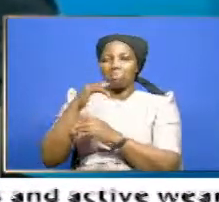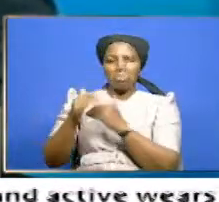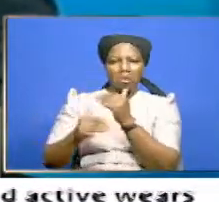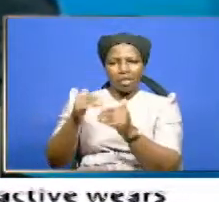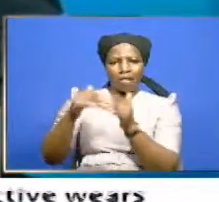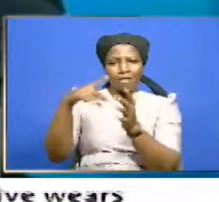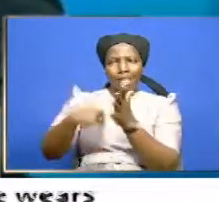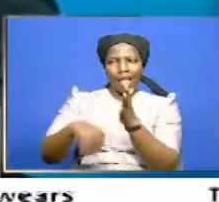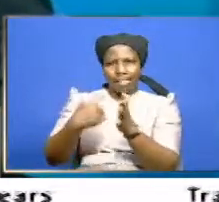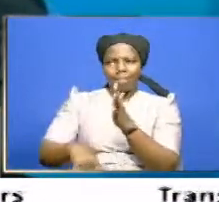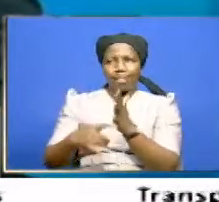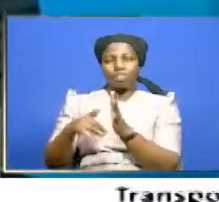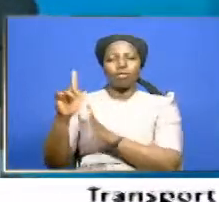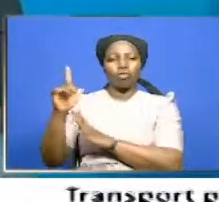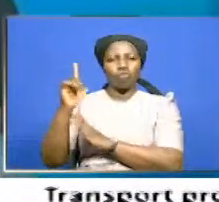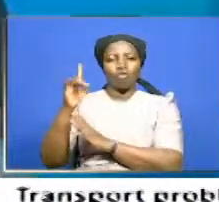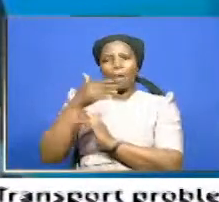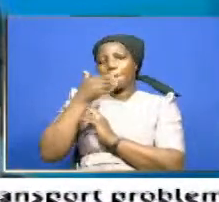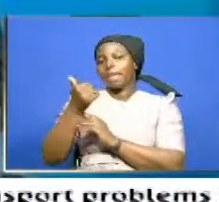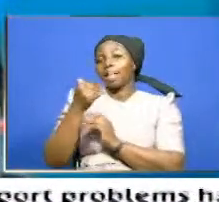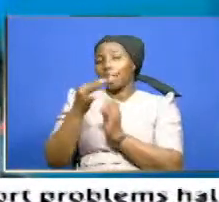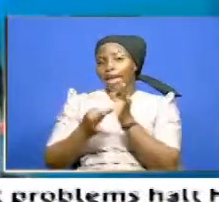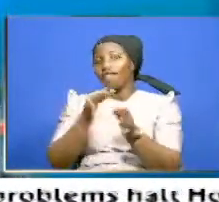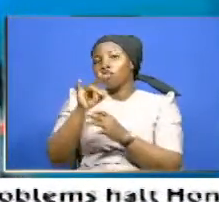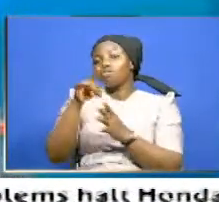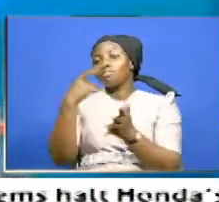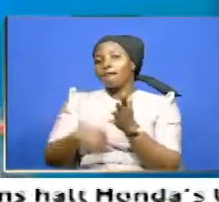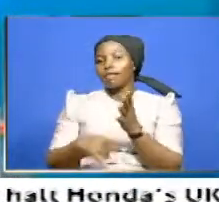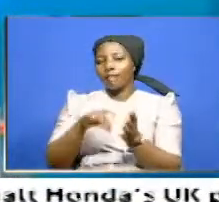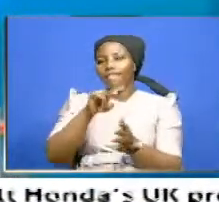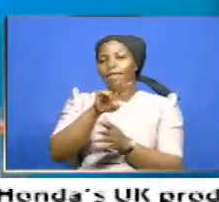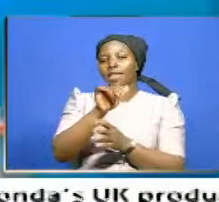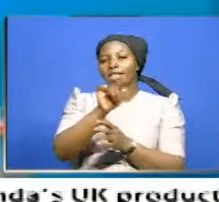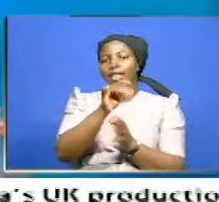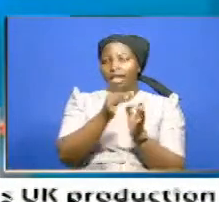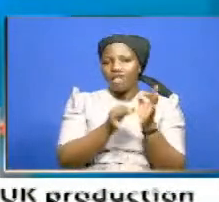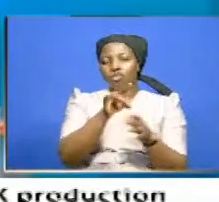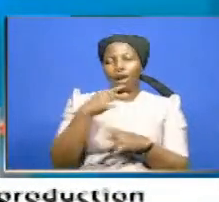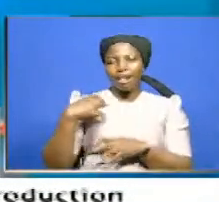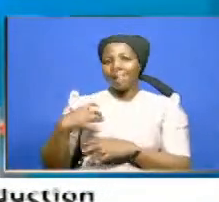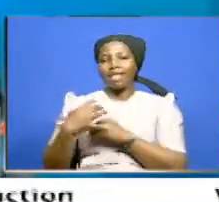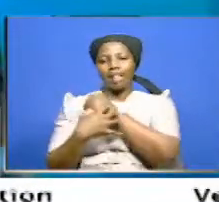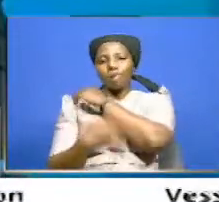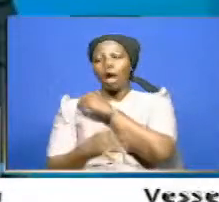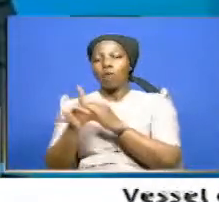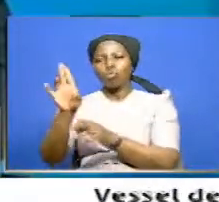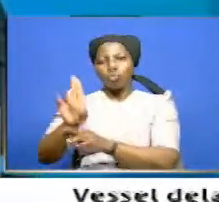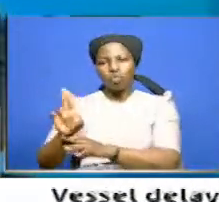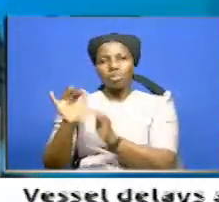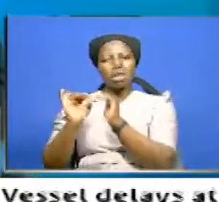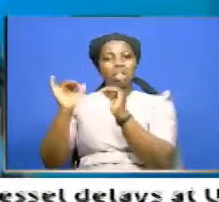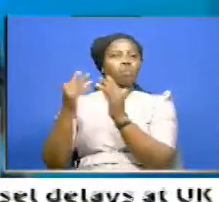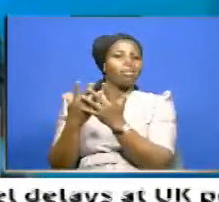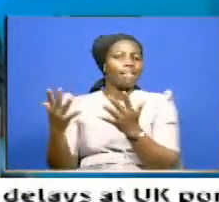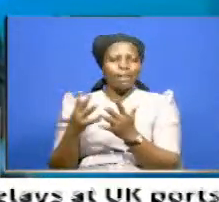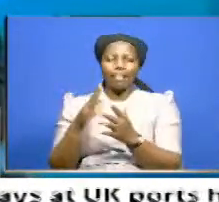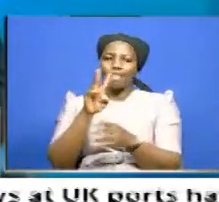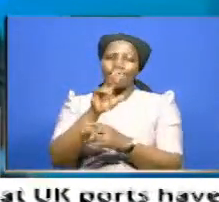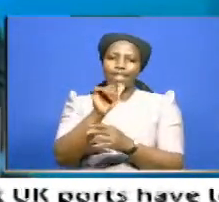are better. If you tax VAT, whether you are rich or poor, you only take 2 spoonfuls of your sugar, isn't it? So a VAT on